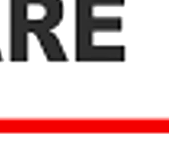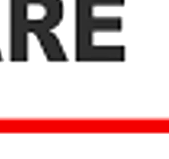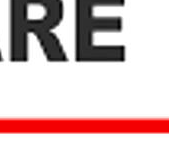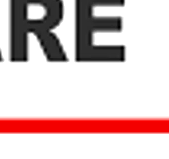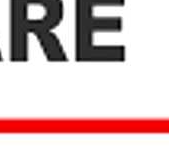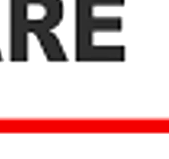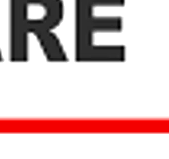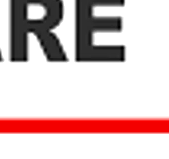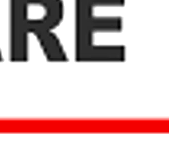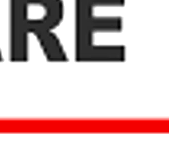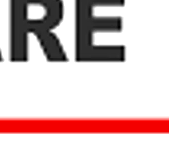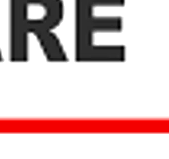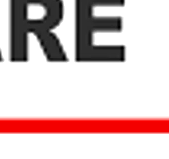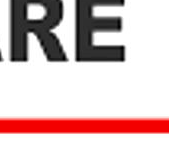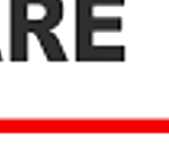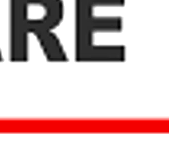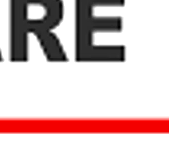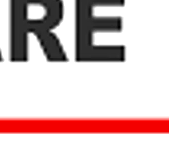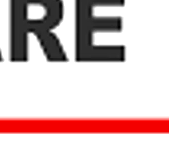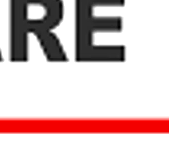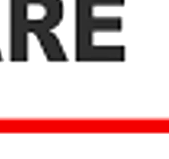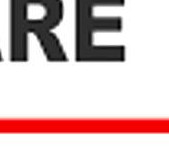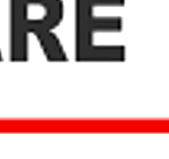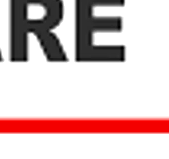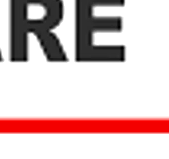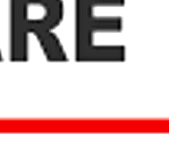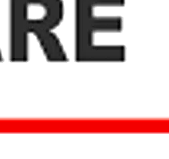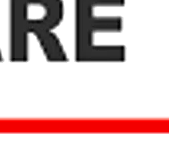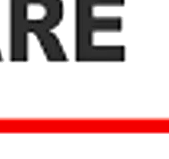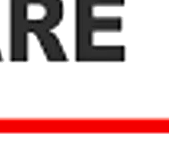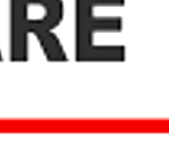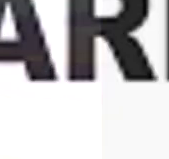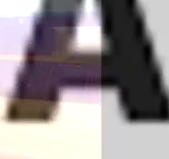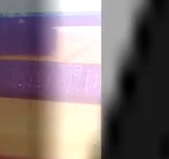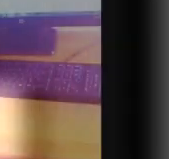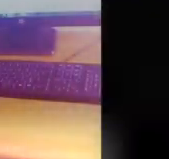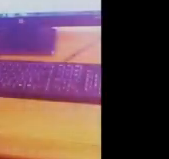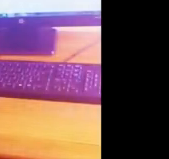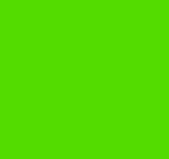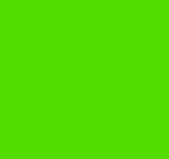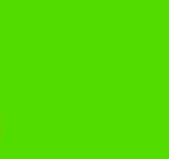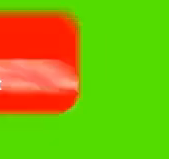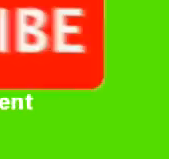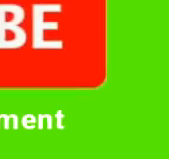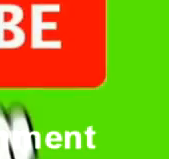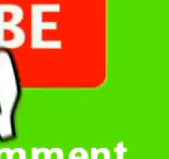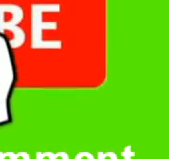from you, lovely viewers. Once again, I go by the name of Mutati Mpundu. I love you, peace. I gotta go.